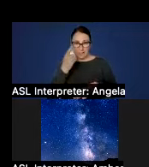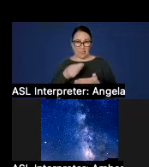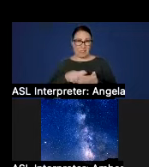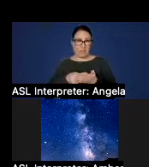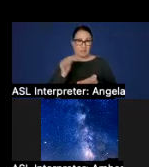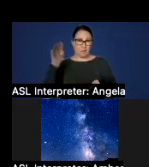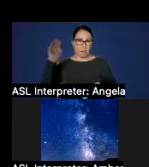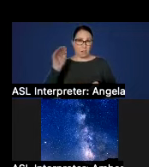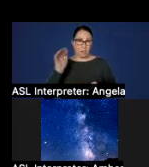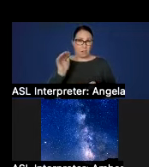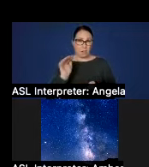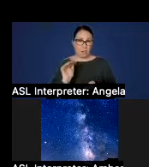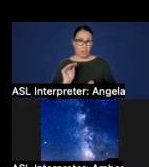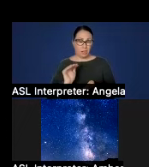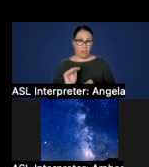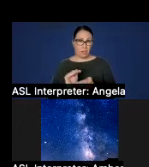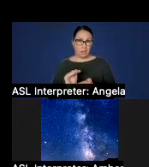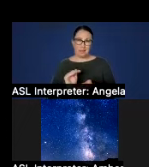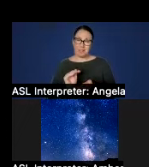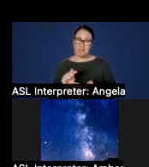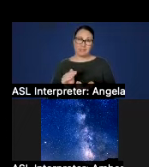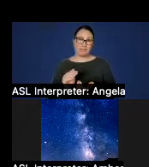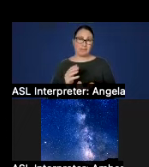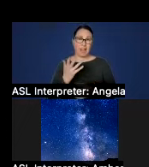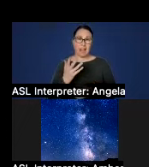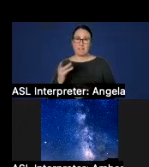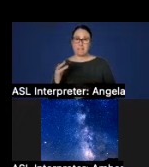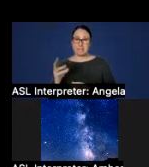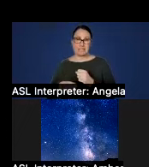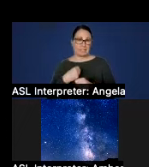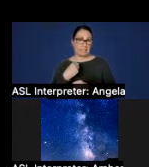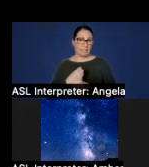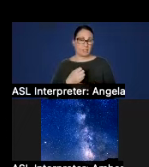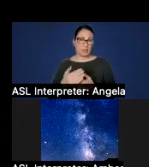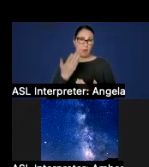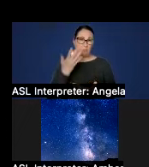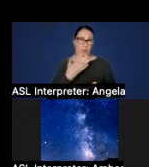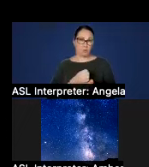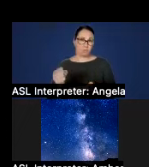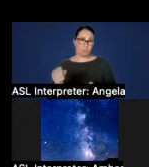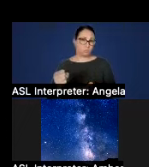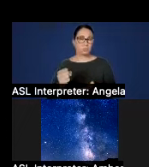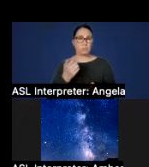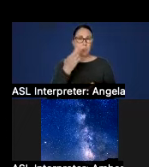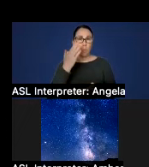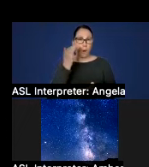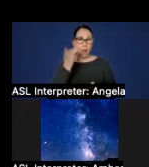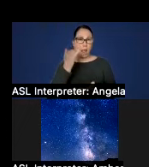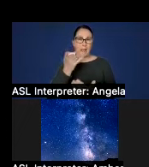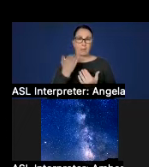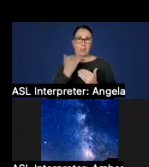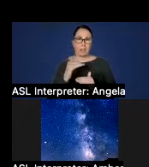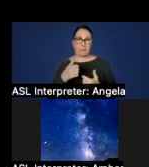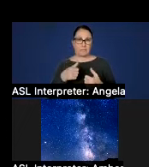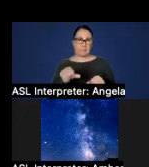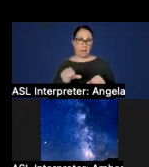been just pretty much decimated over the last 5 to 6 years because of the very limited deposits that are being